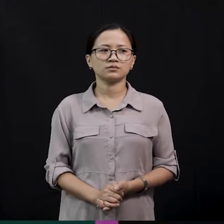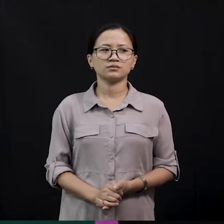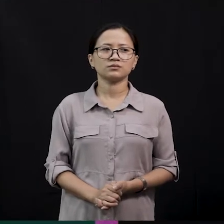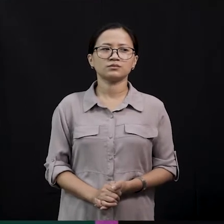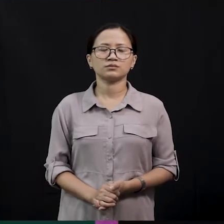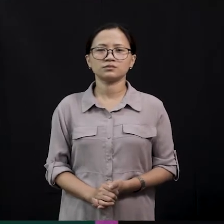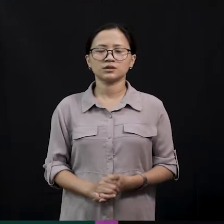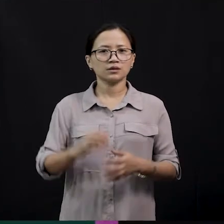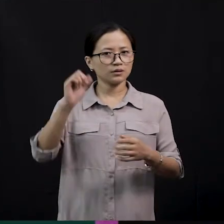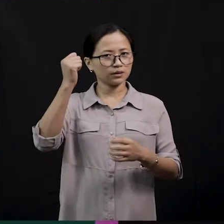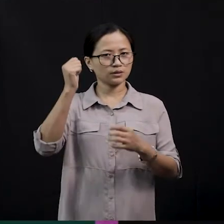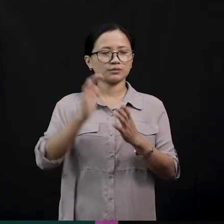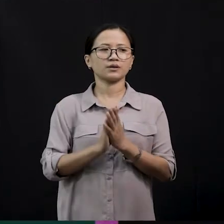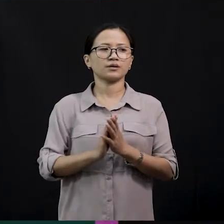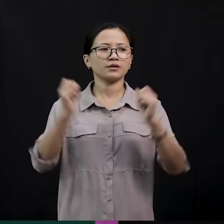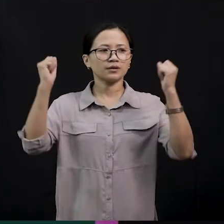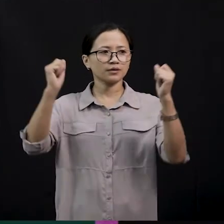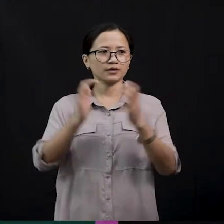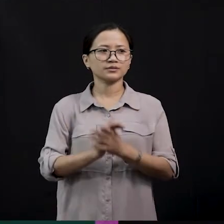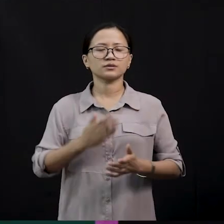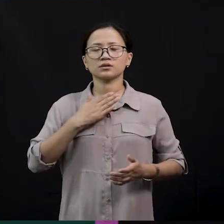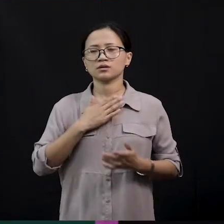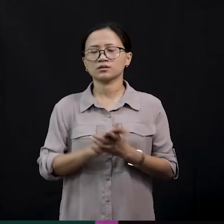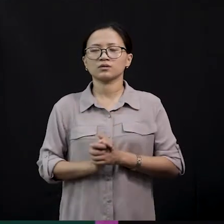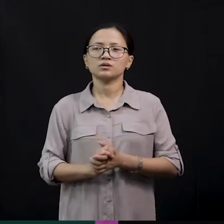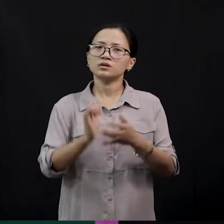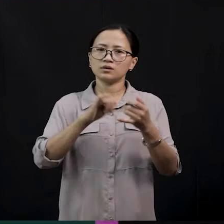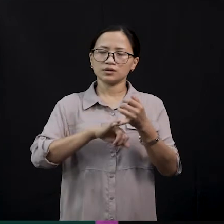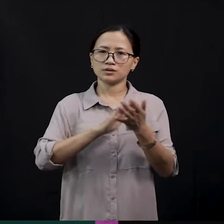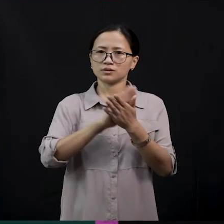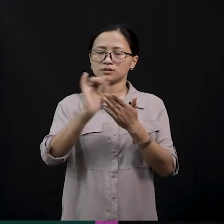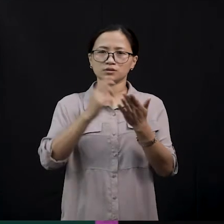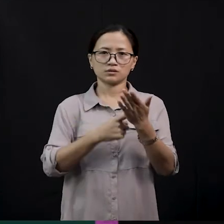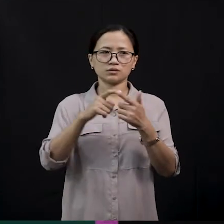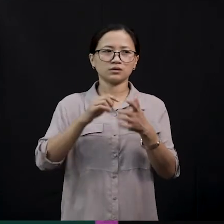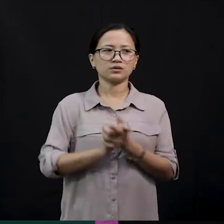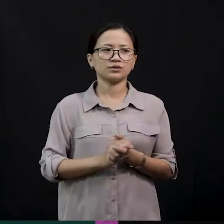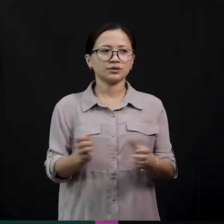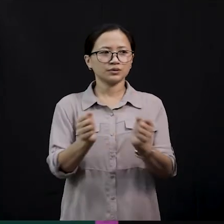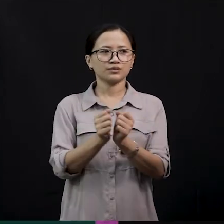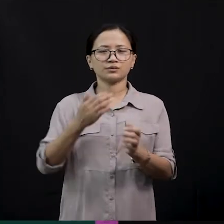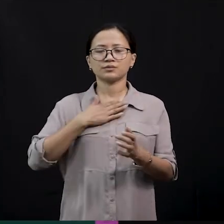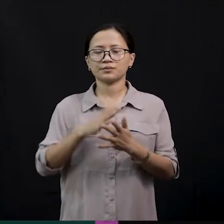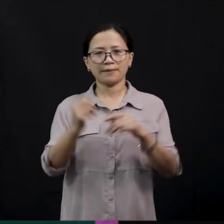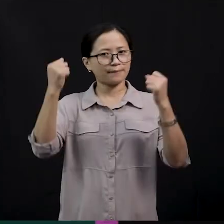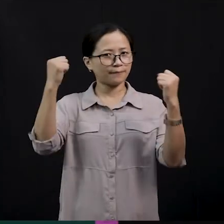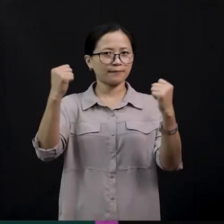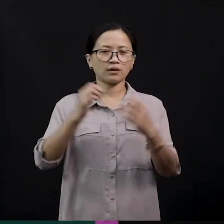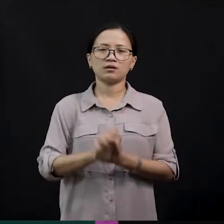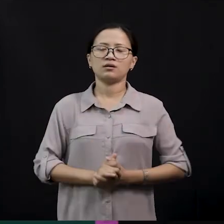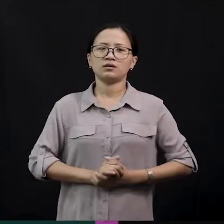he held my hand and said, I will hire you with my power. He held the hands of the laborer, which